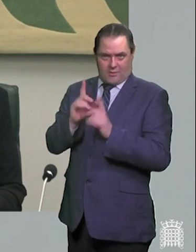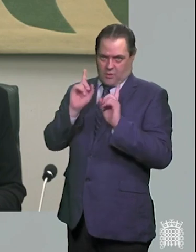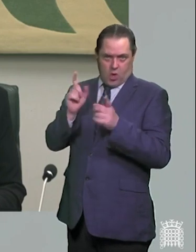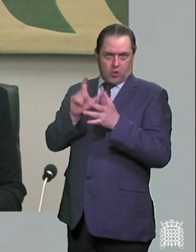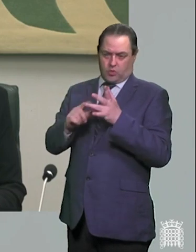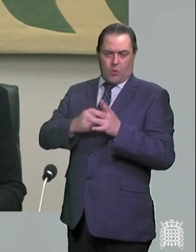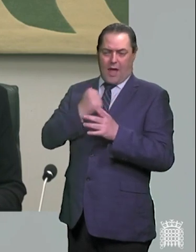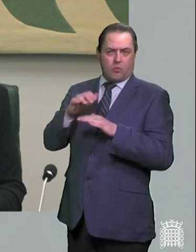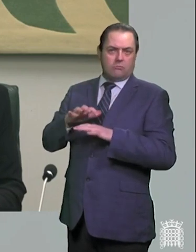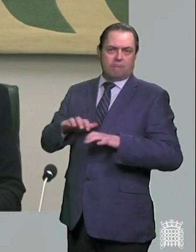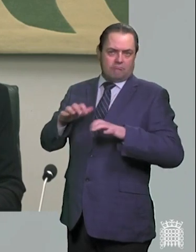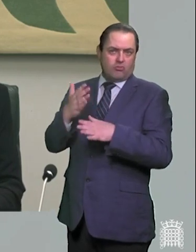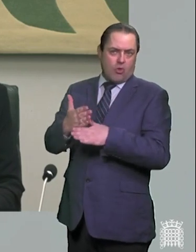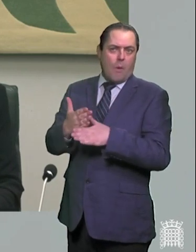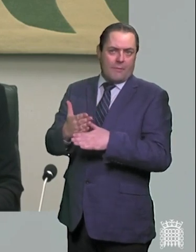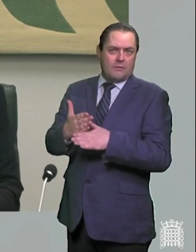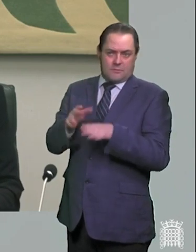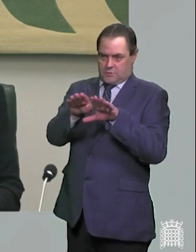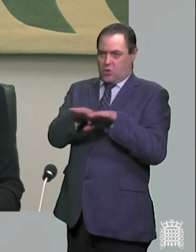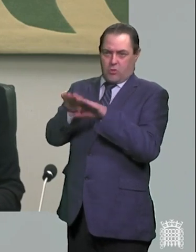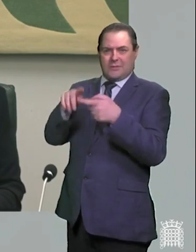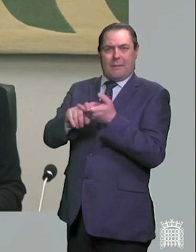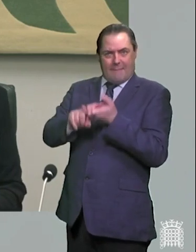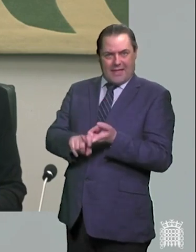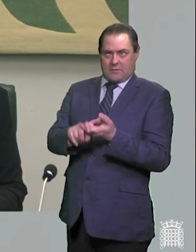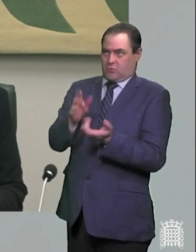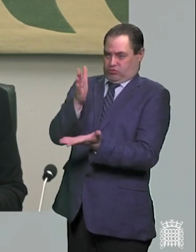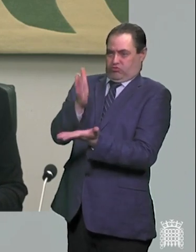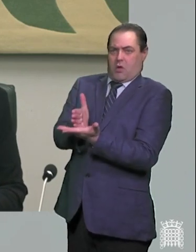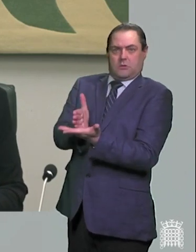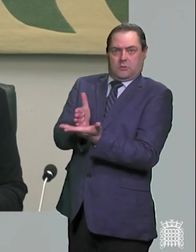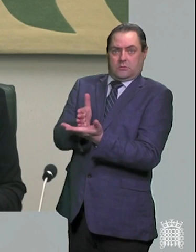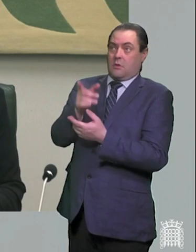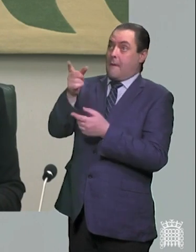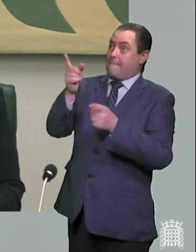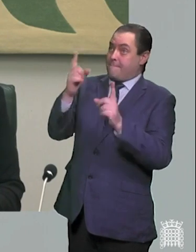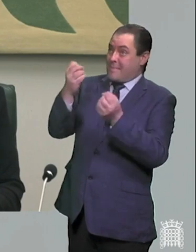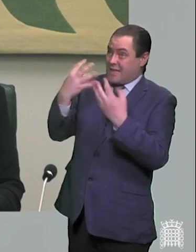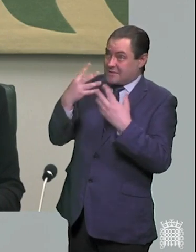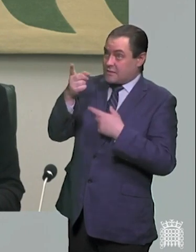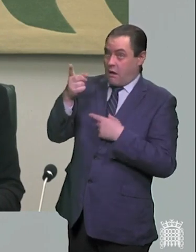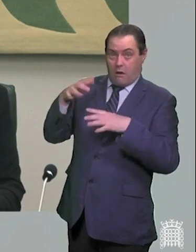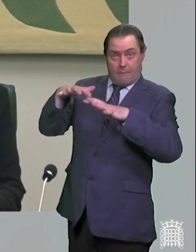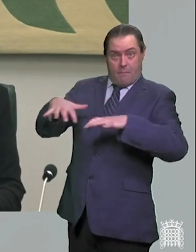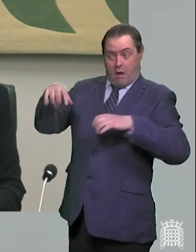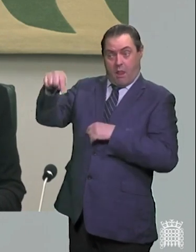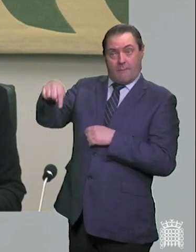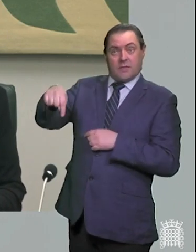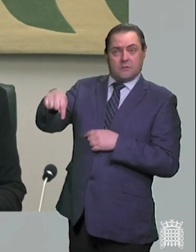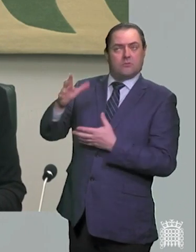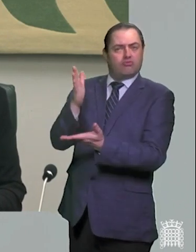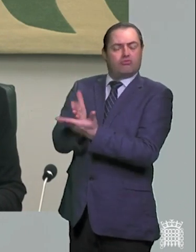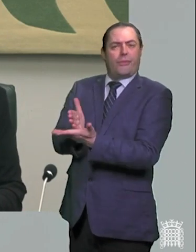job. Our democracy depends upon trust that what ministers tell MPs in the House of Commons is